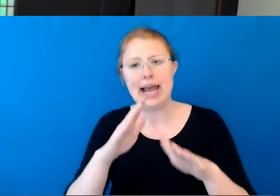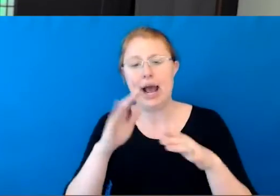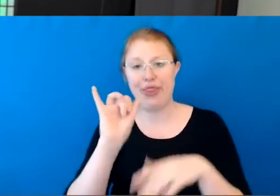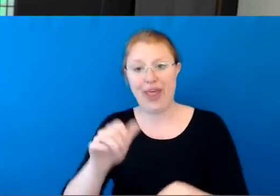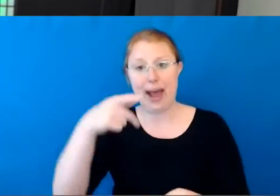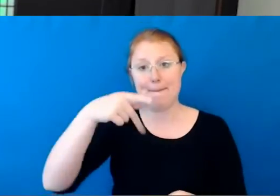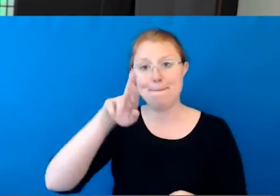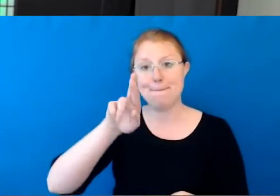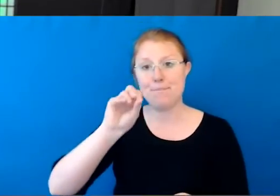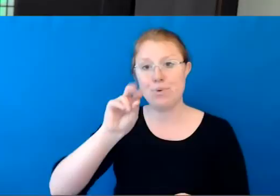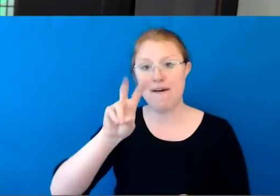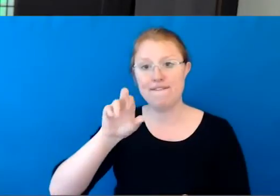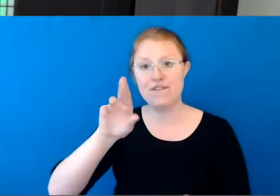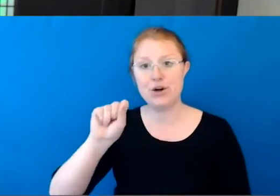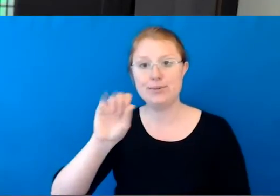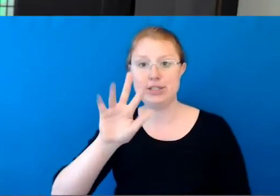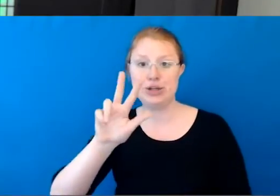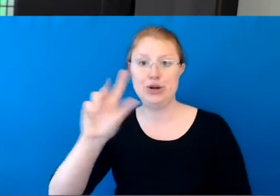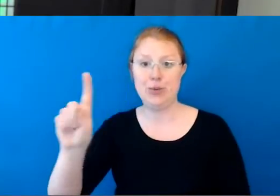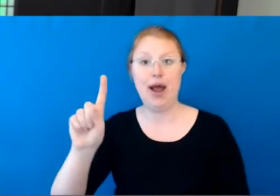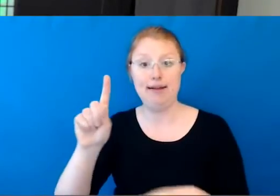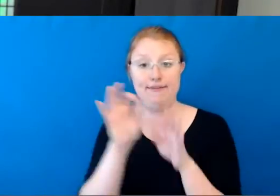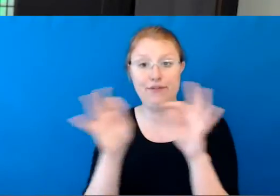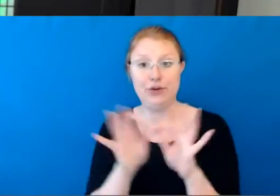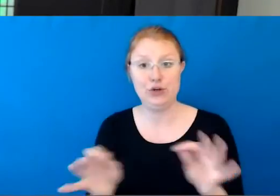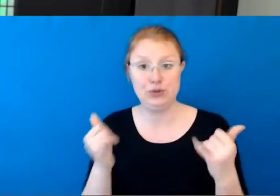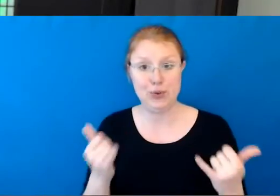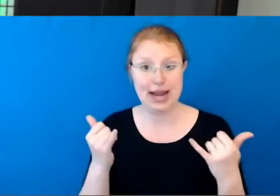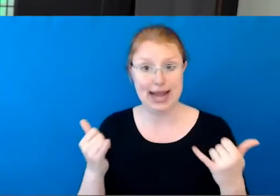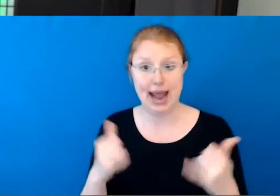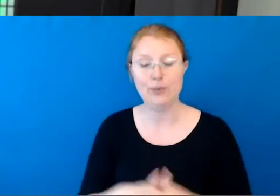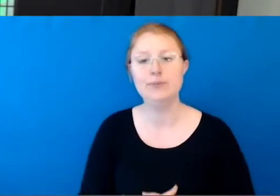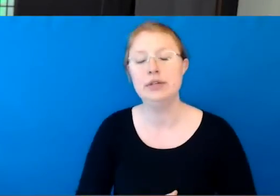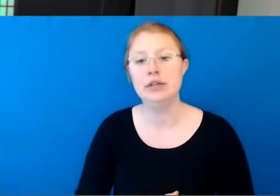to those scriptures, for example, now in verses 10